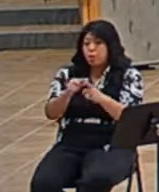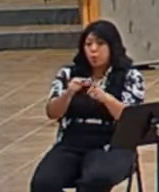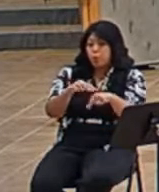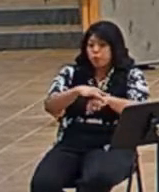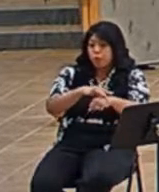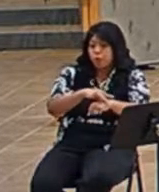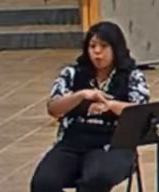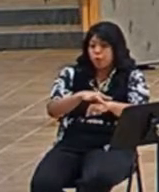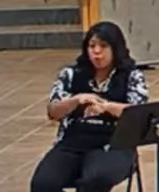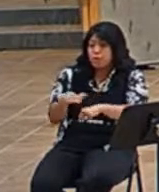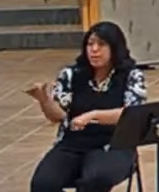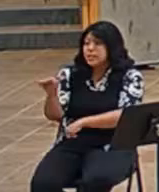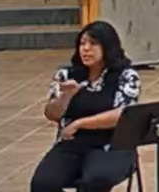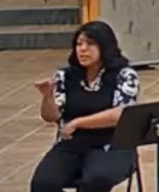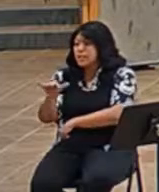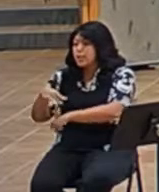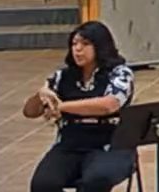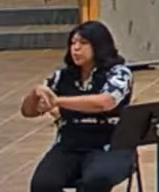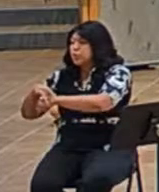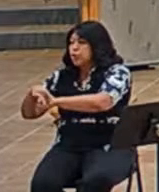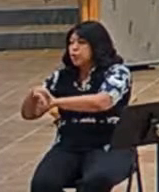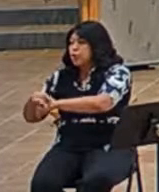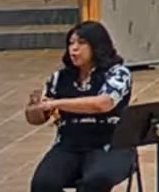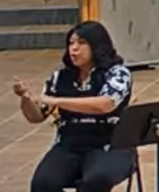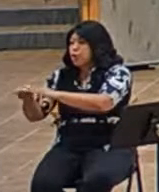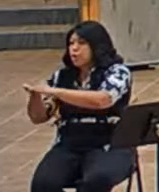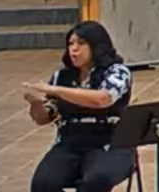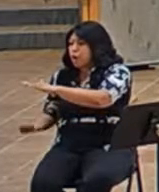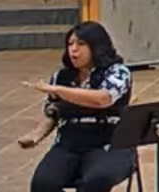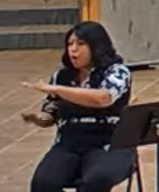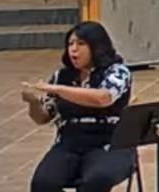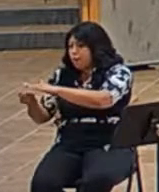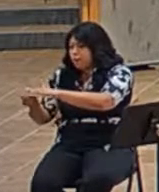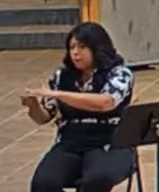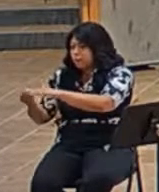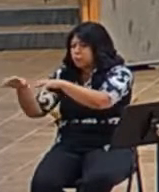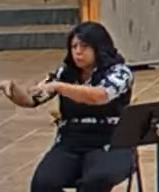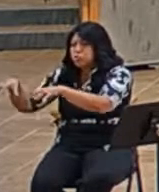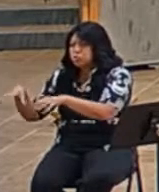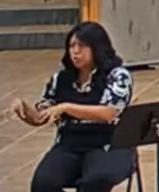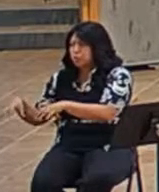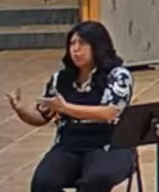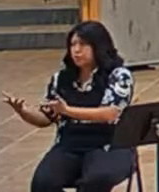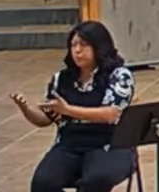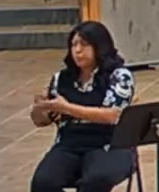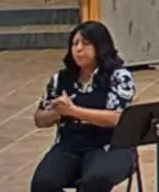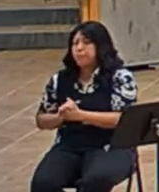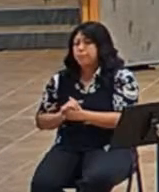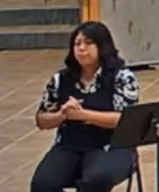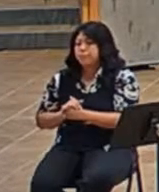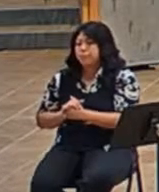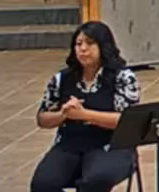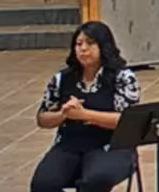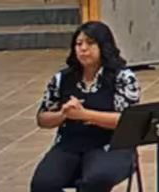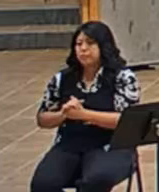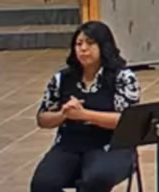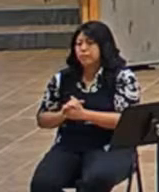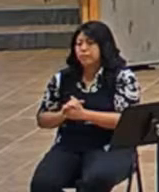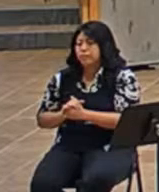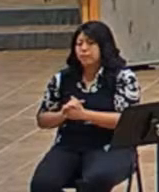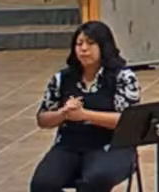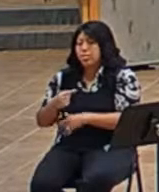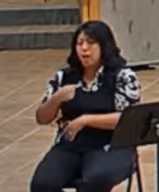same word as earth oven or stove earth stove. I